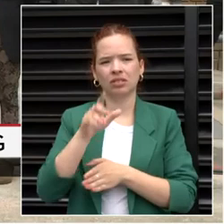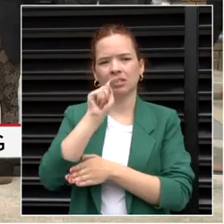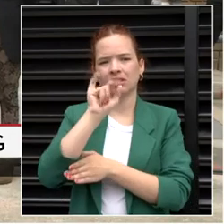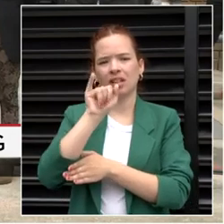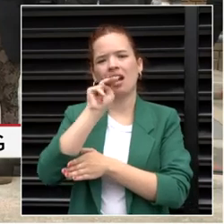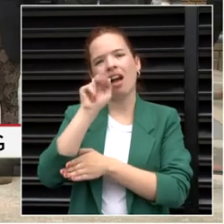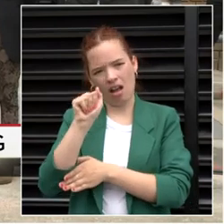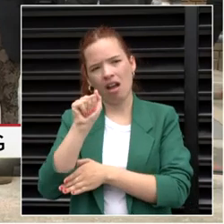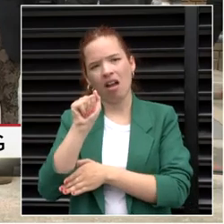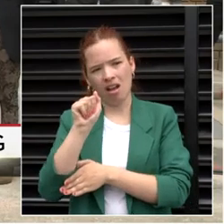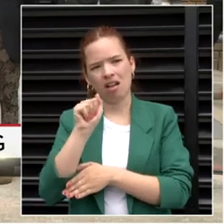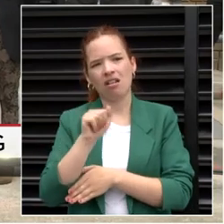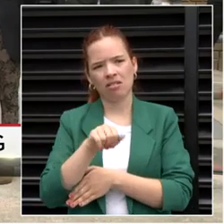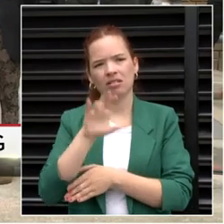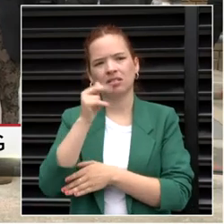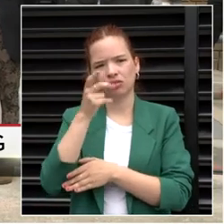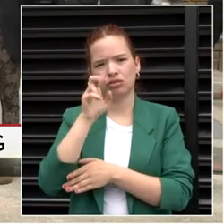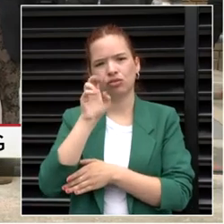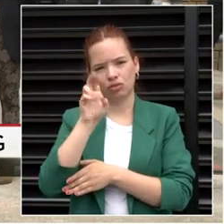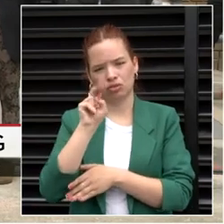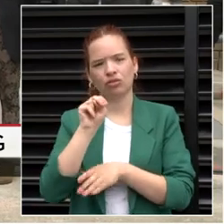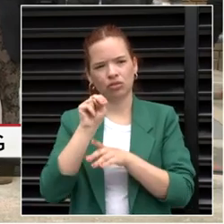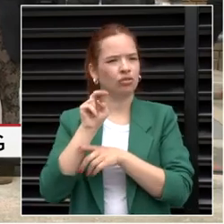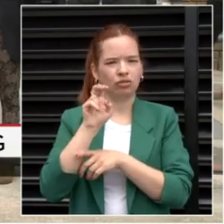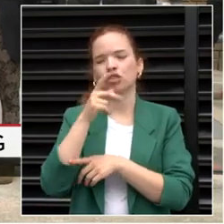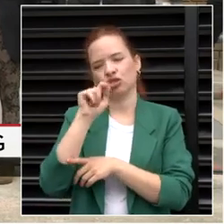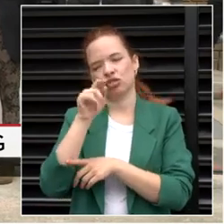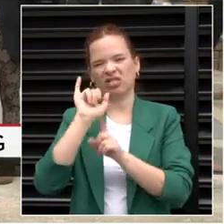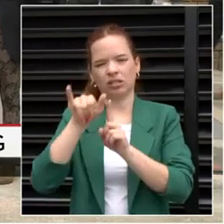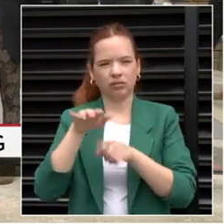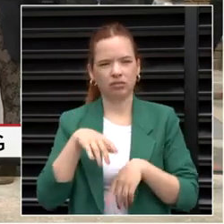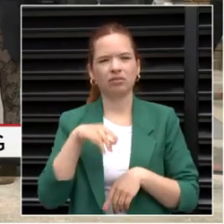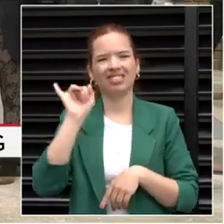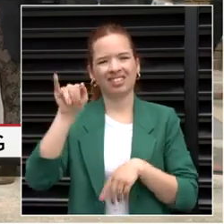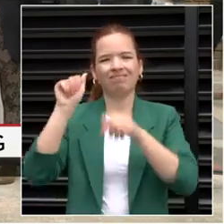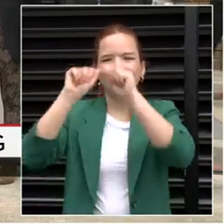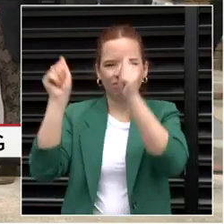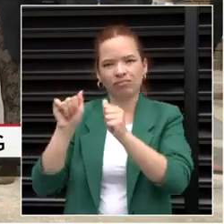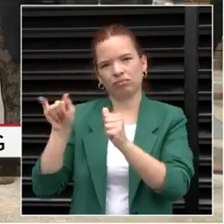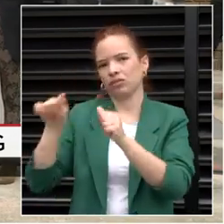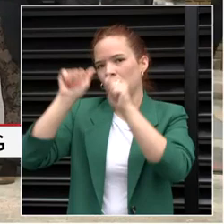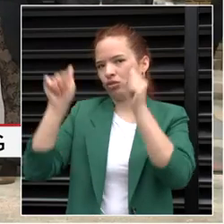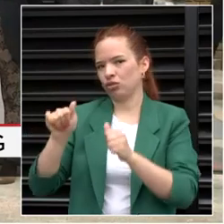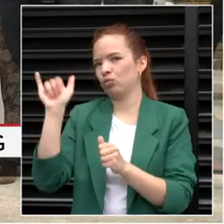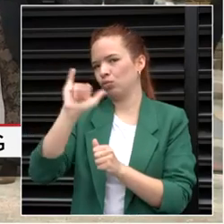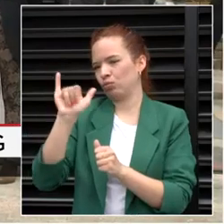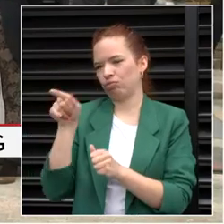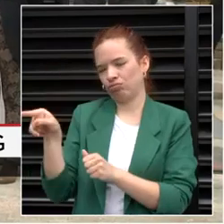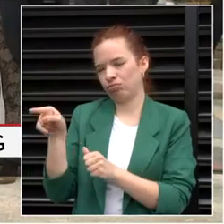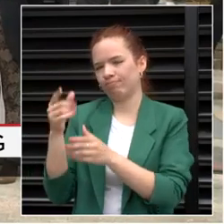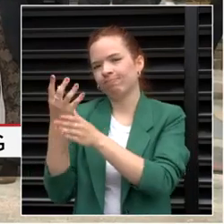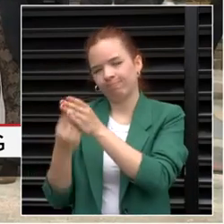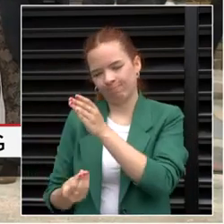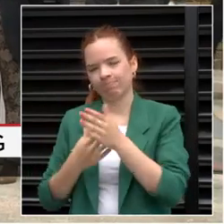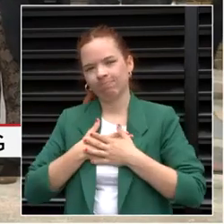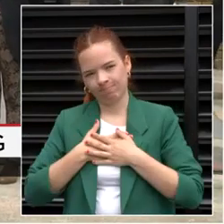I have to thank some people because although I'm up here and I'm the one, I'm the figurehead.